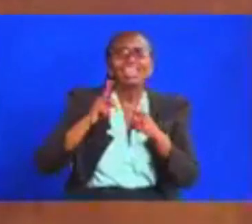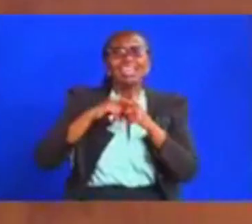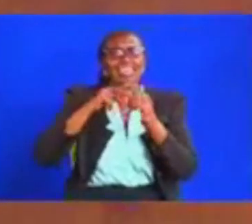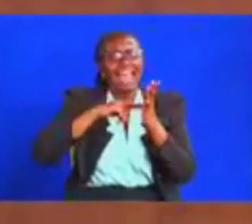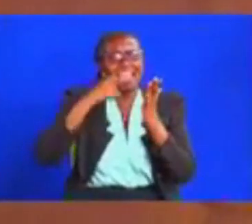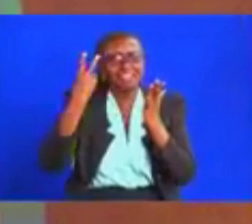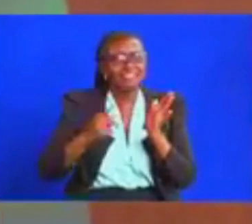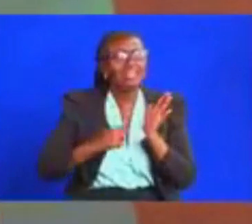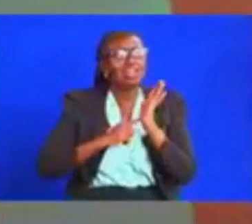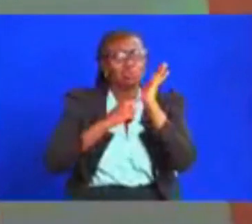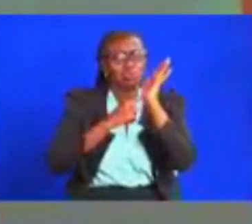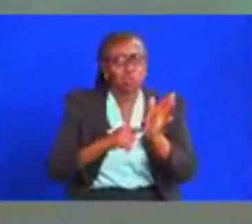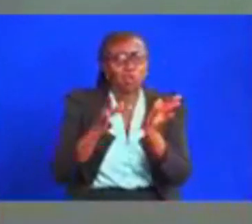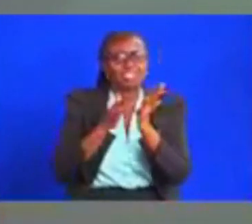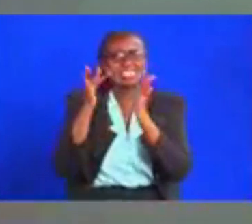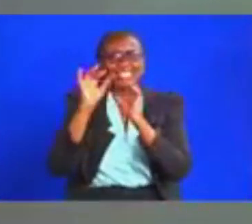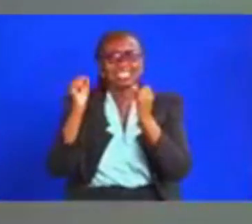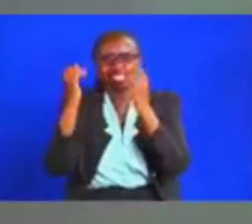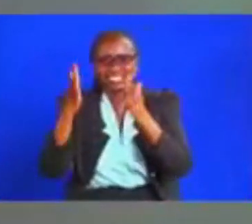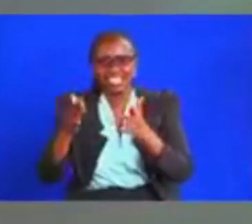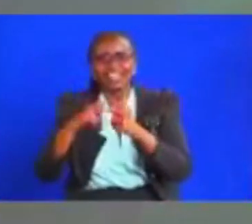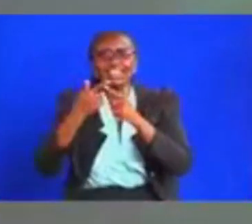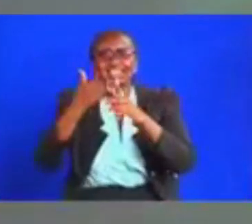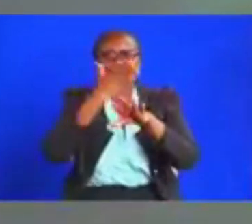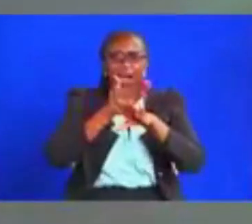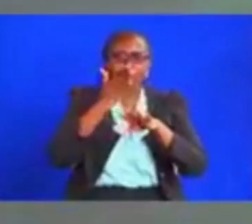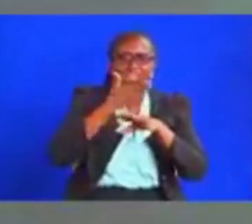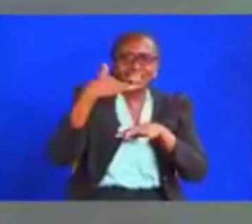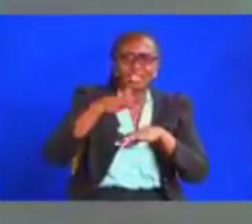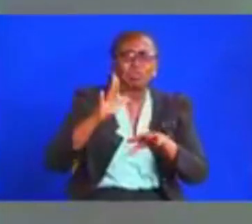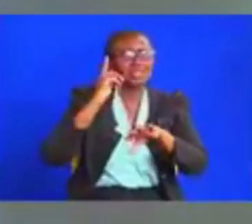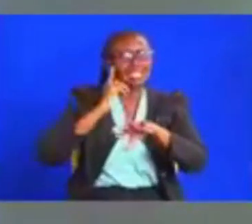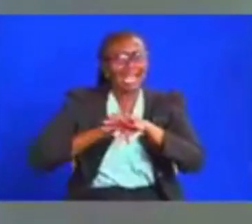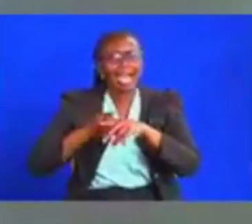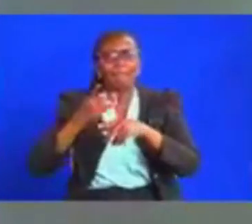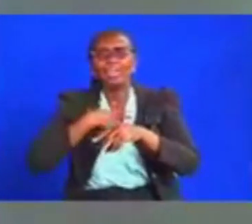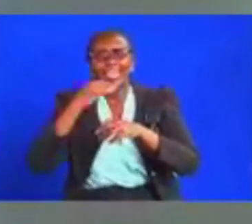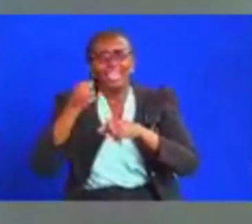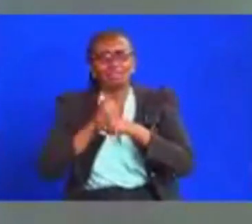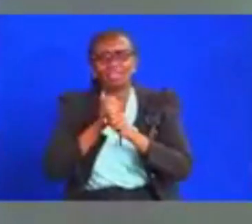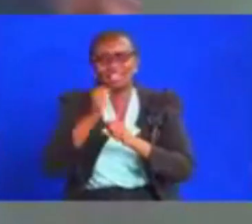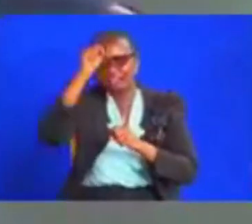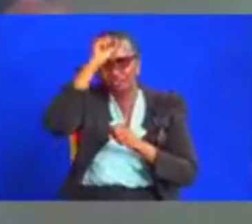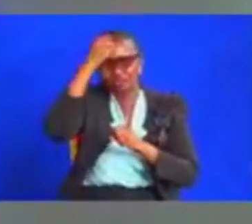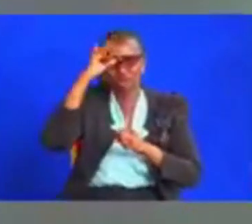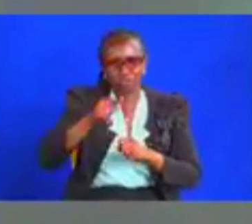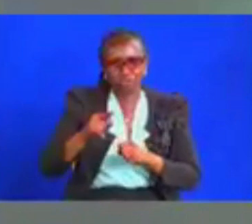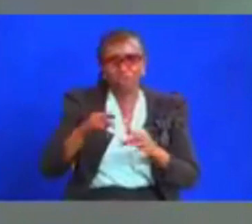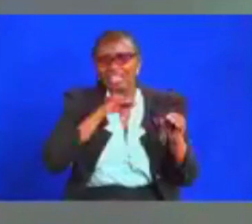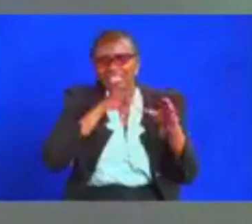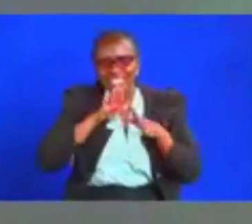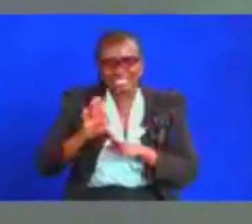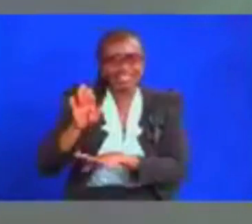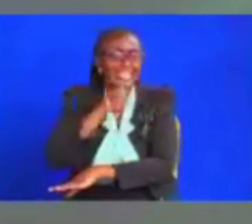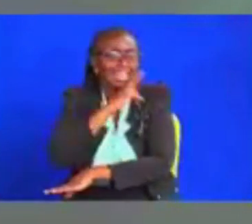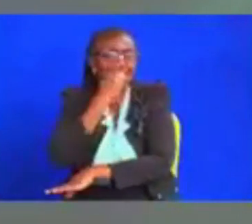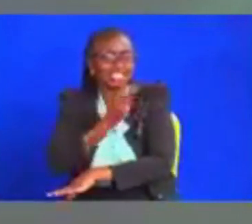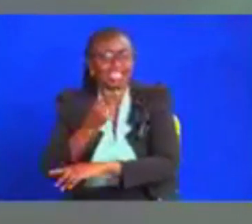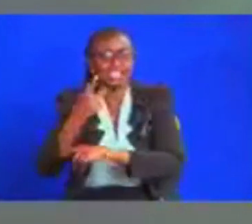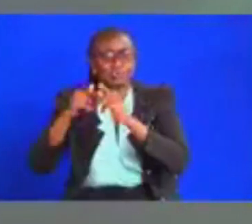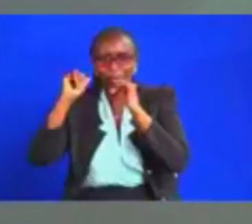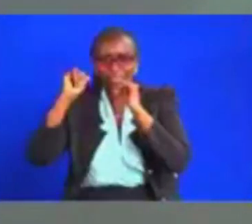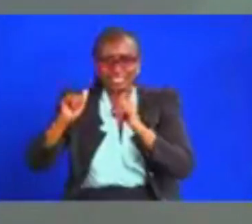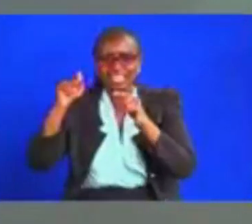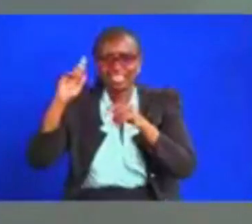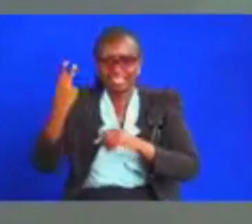reveal Jesus as Savior, I wasted your precious time and made a fool of you leaving Nigeria to come here. The excellency of